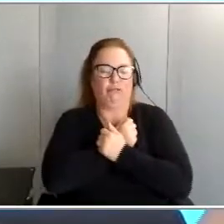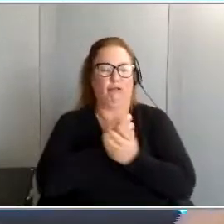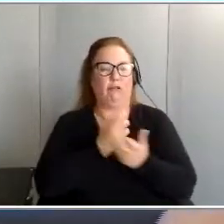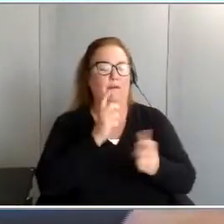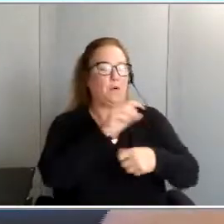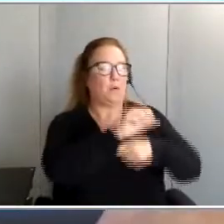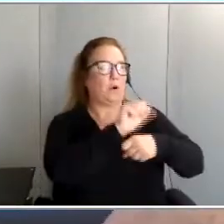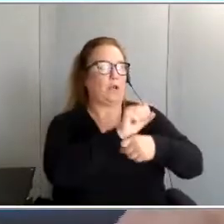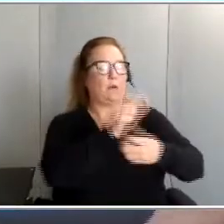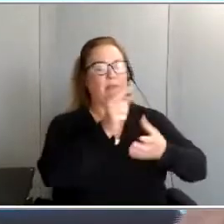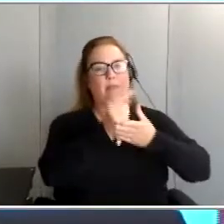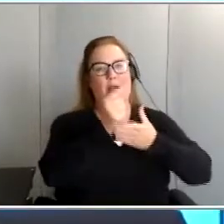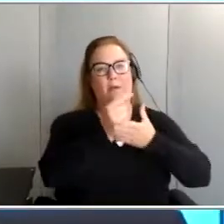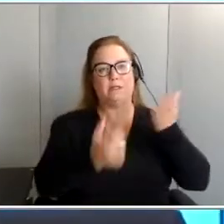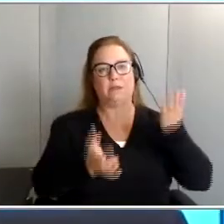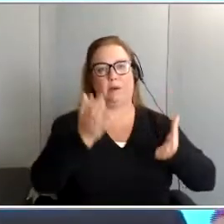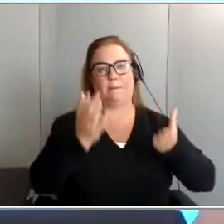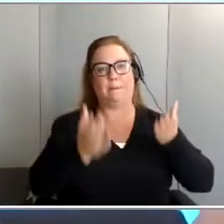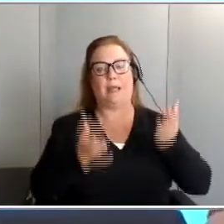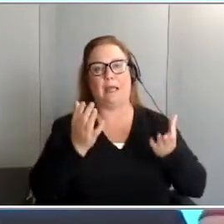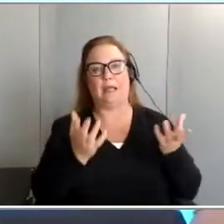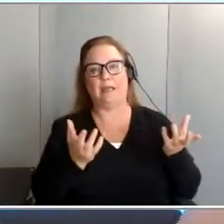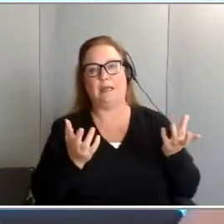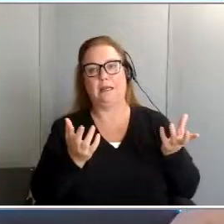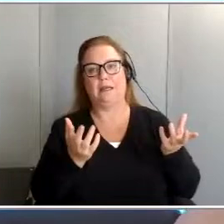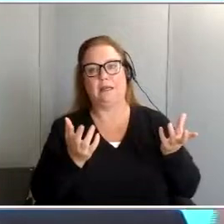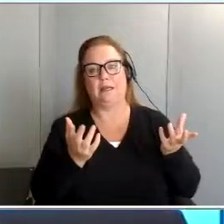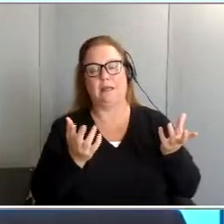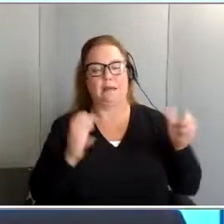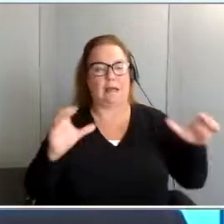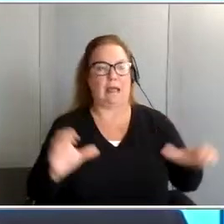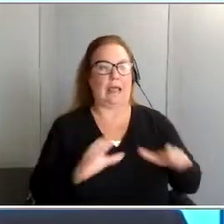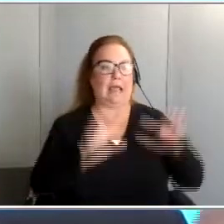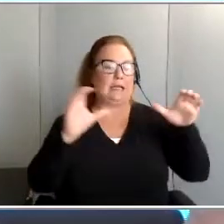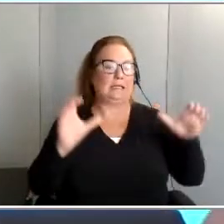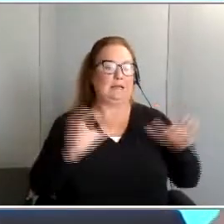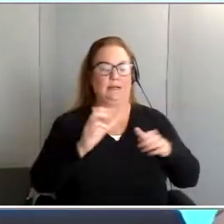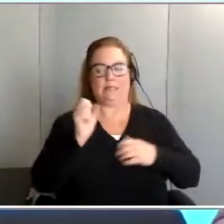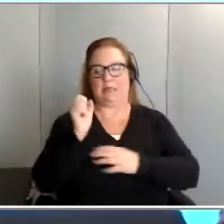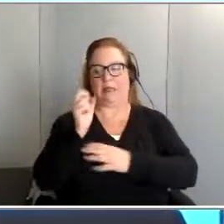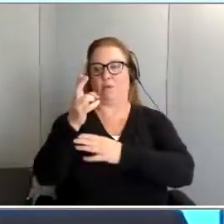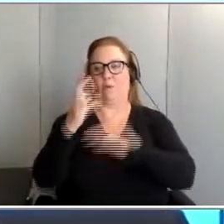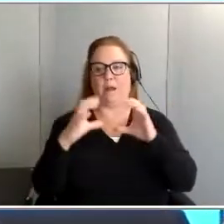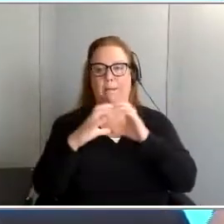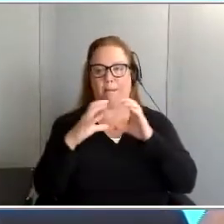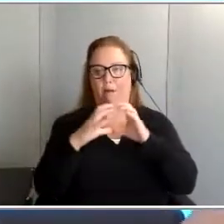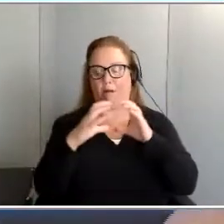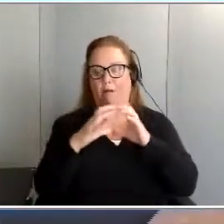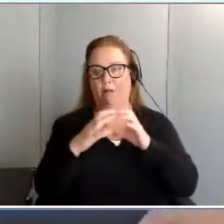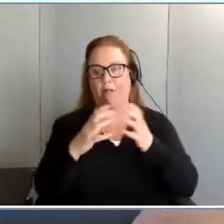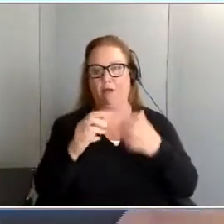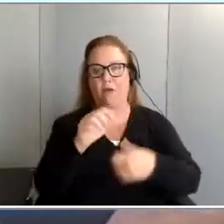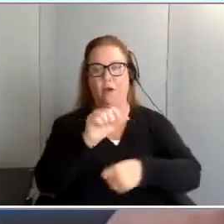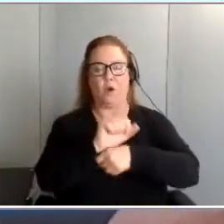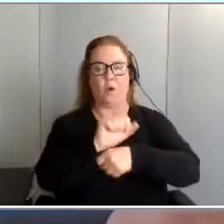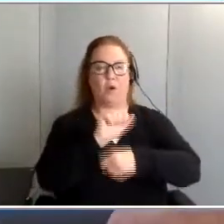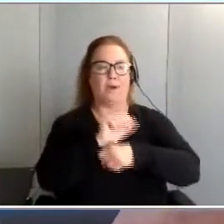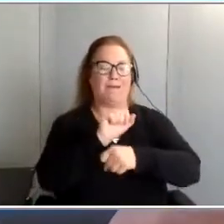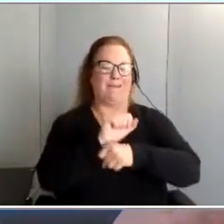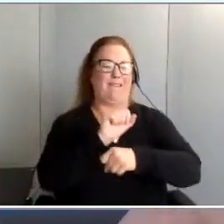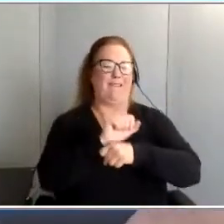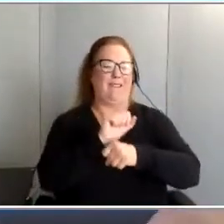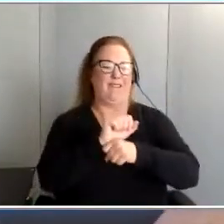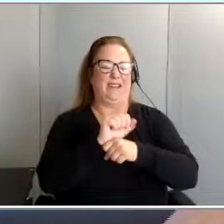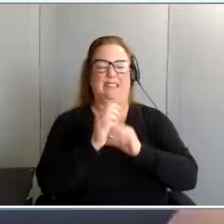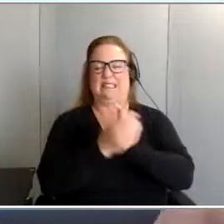therapist, we might be doing some activities like throwing a ball or working on fine motor skills or something that's going